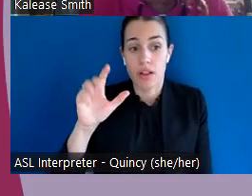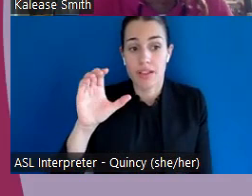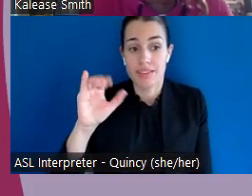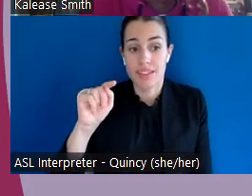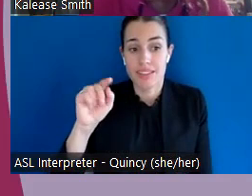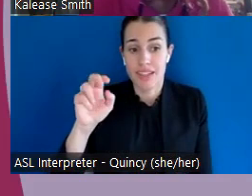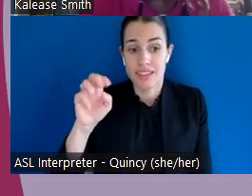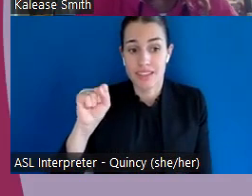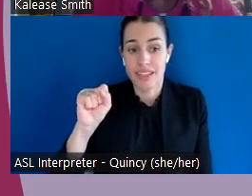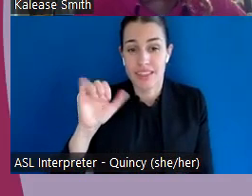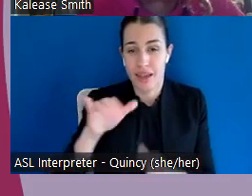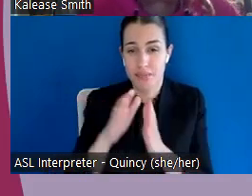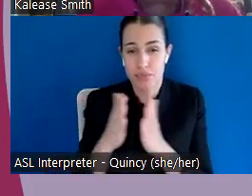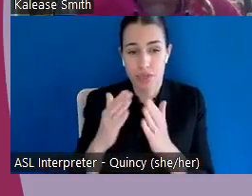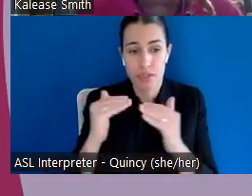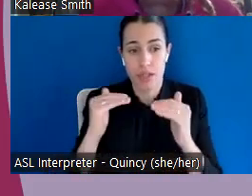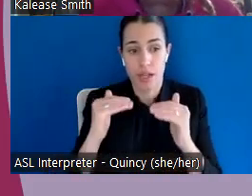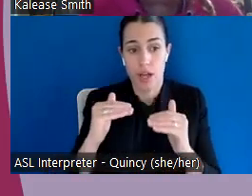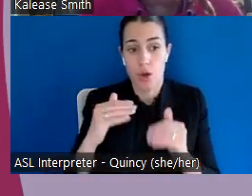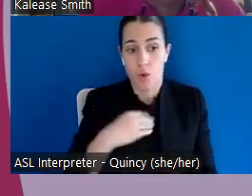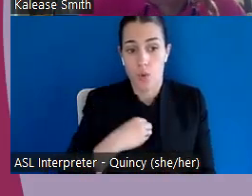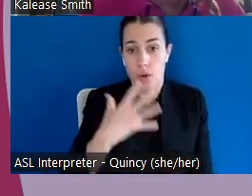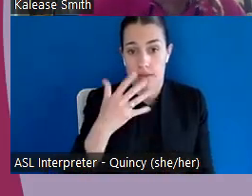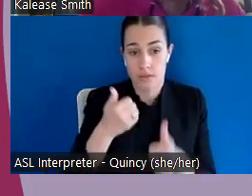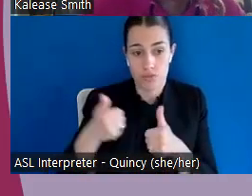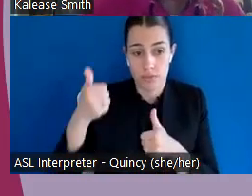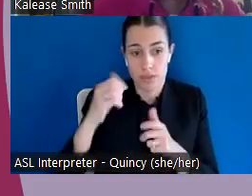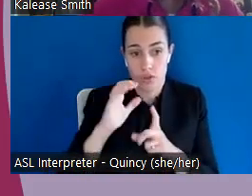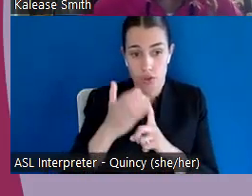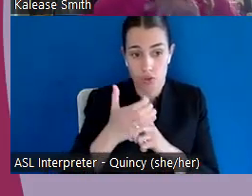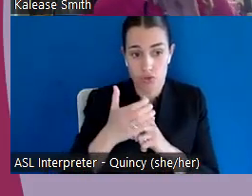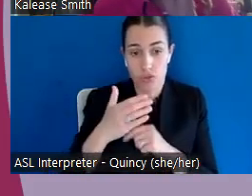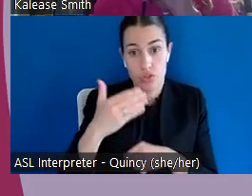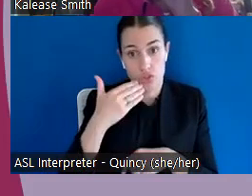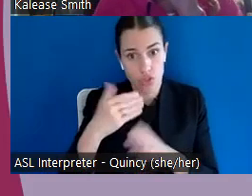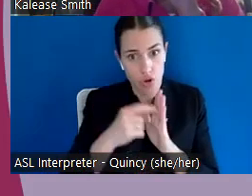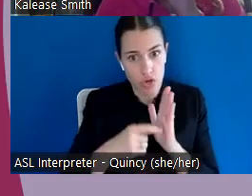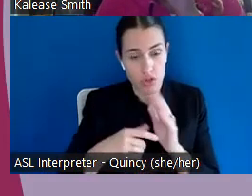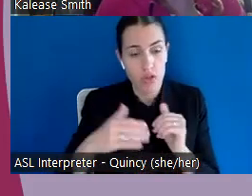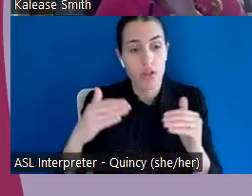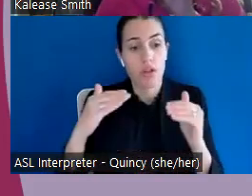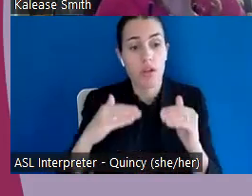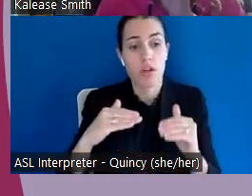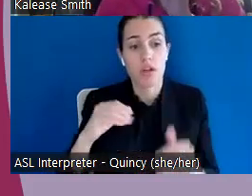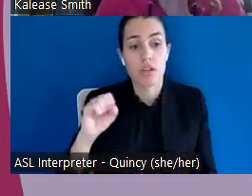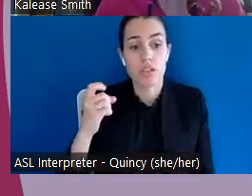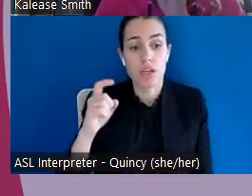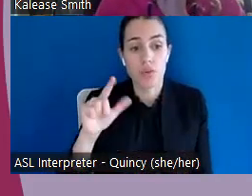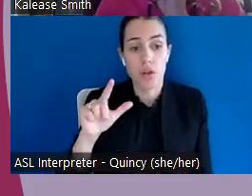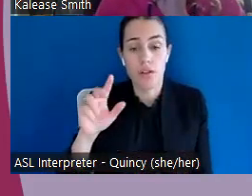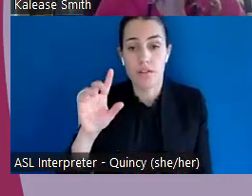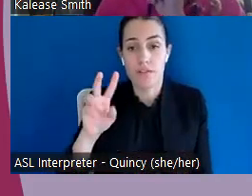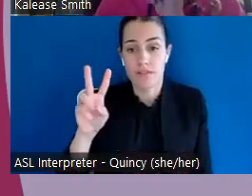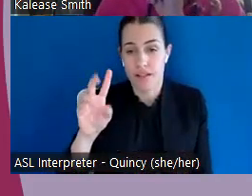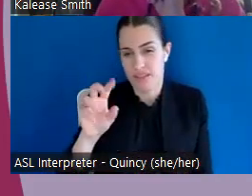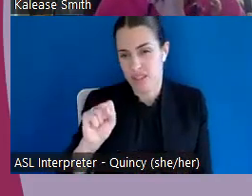Supremacy Culture, which is a great article, the Sexual Violence Continuum and the Socio-Ecological Model. So I'm going to really